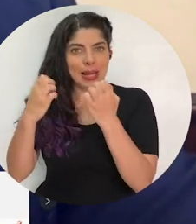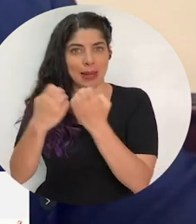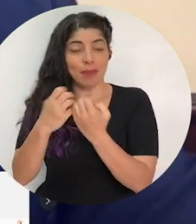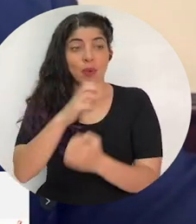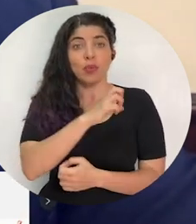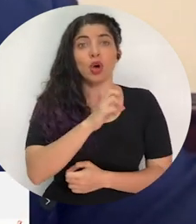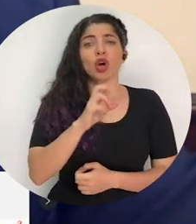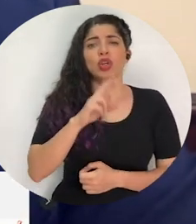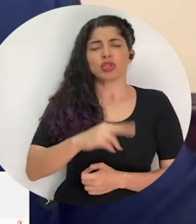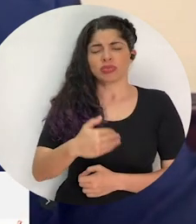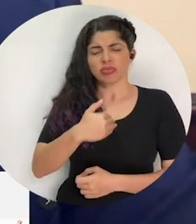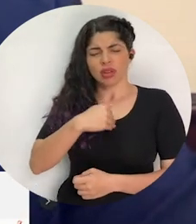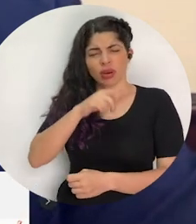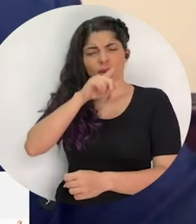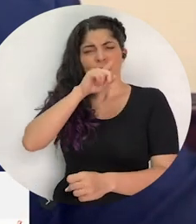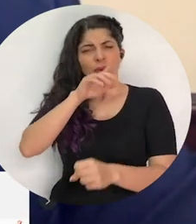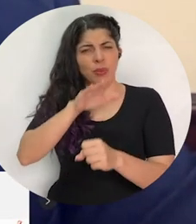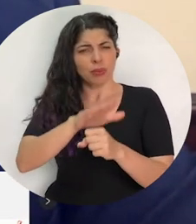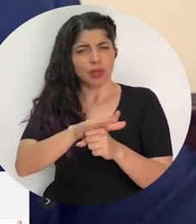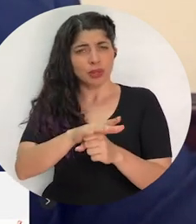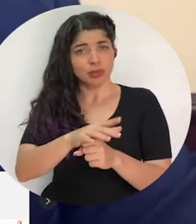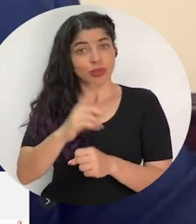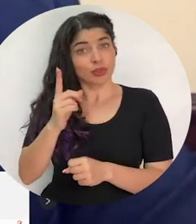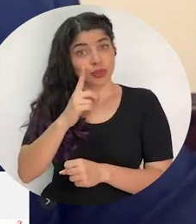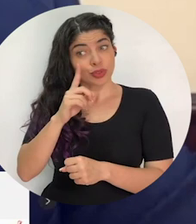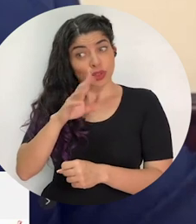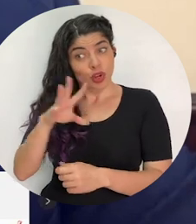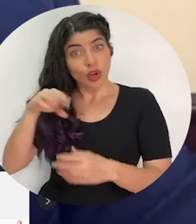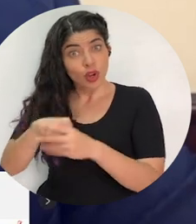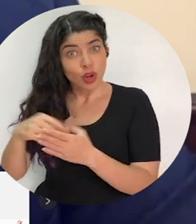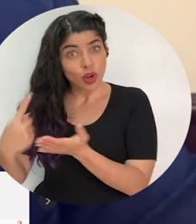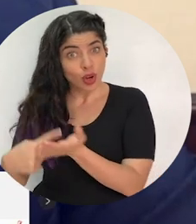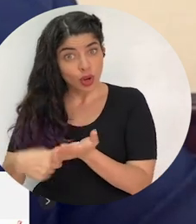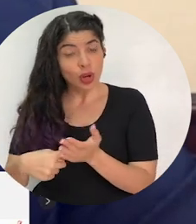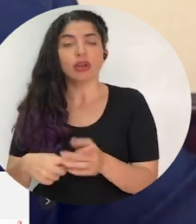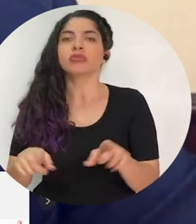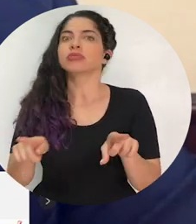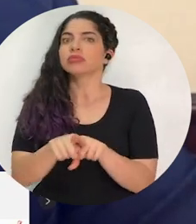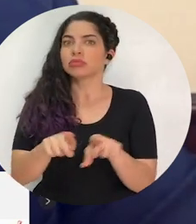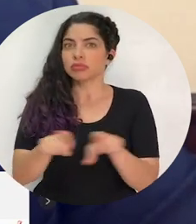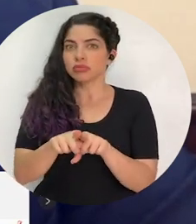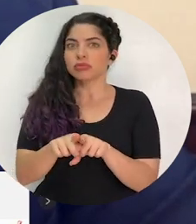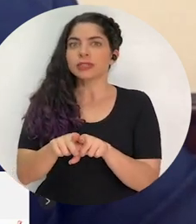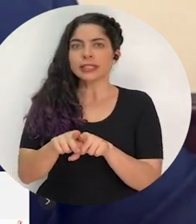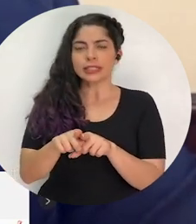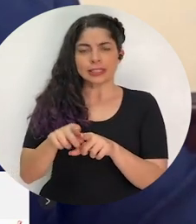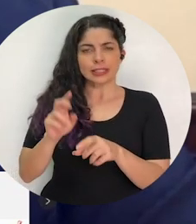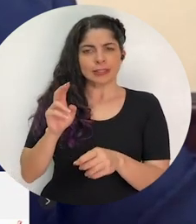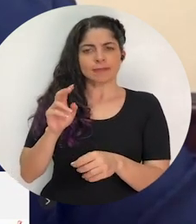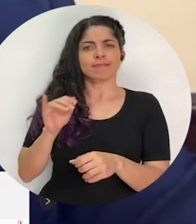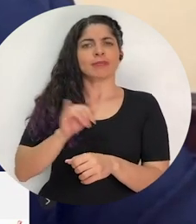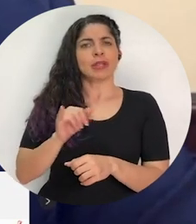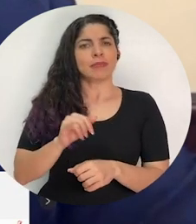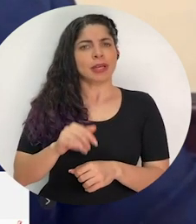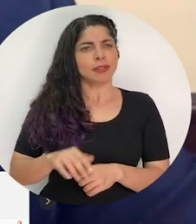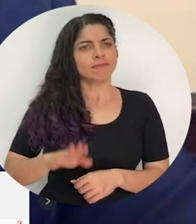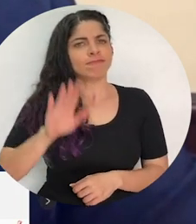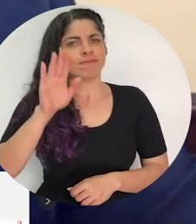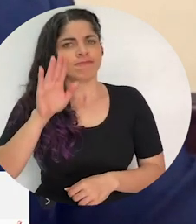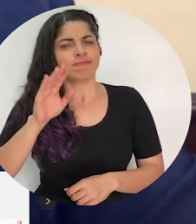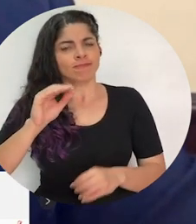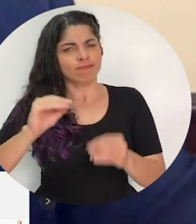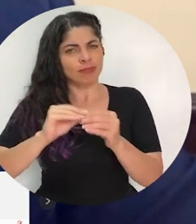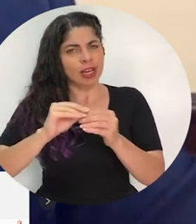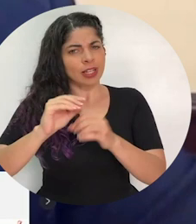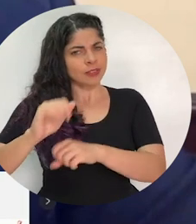team. And Costa Rica is committed not only to be part of the discussion, but to put